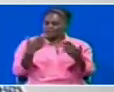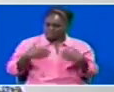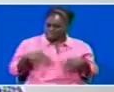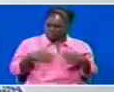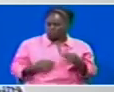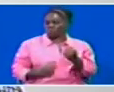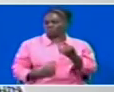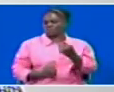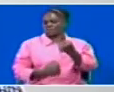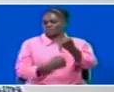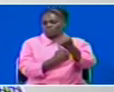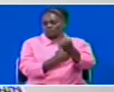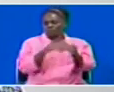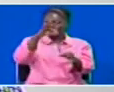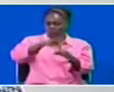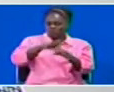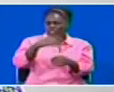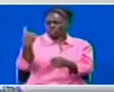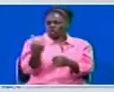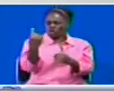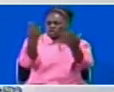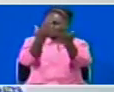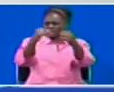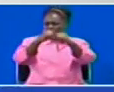who supposedly voted only for the